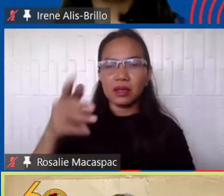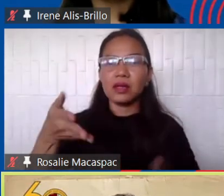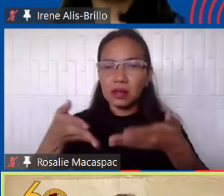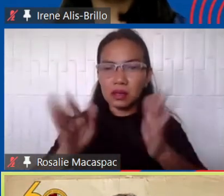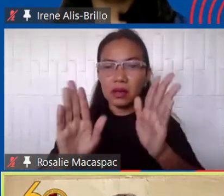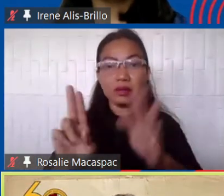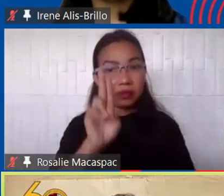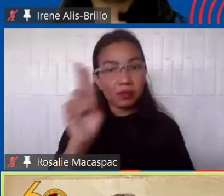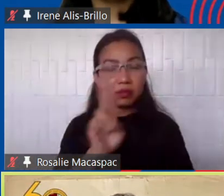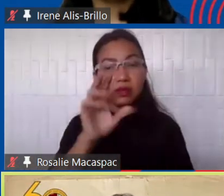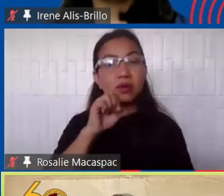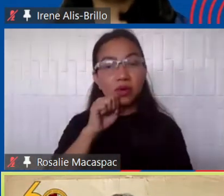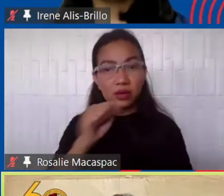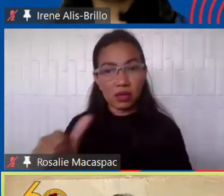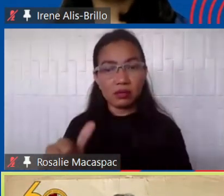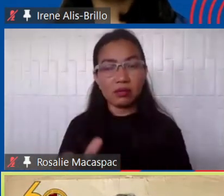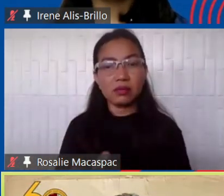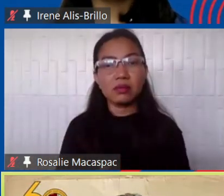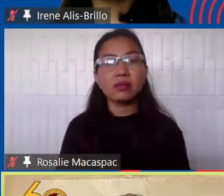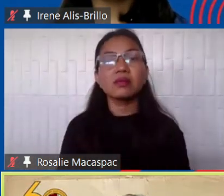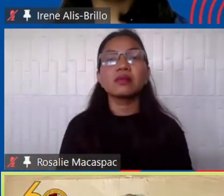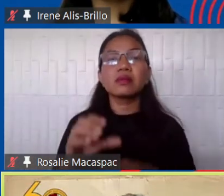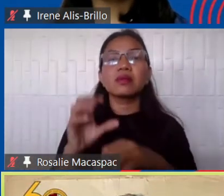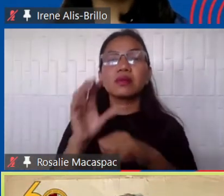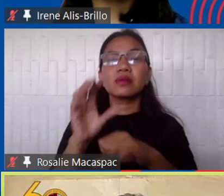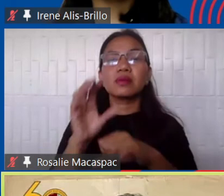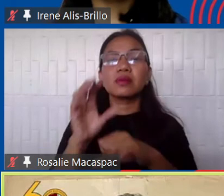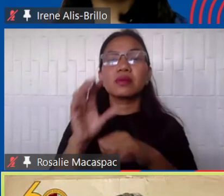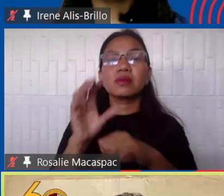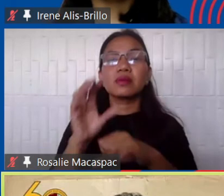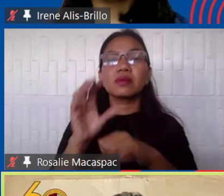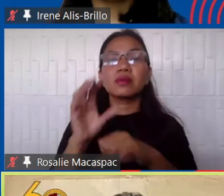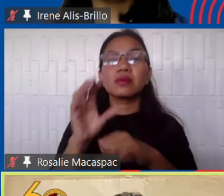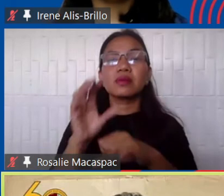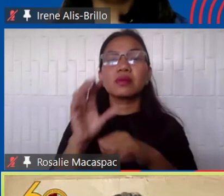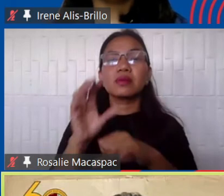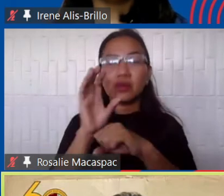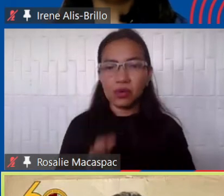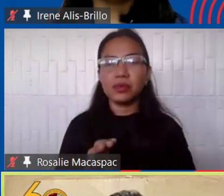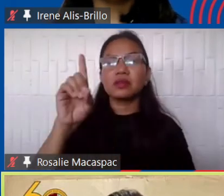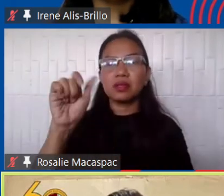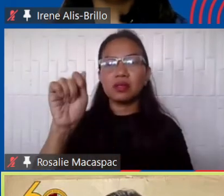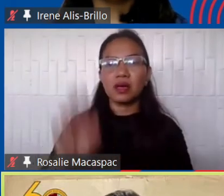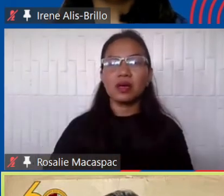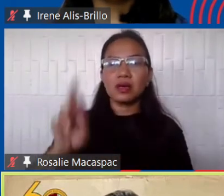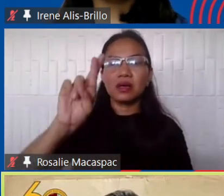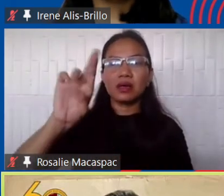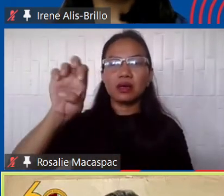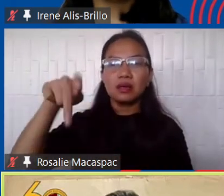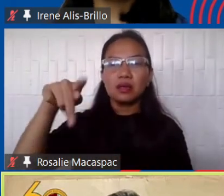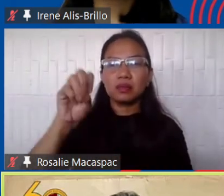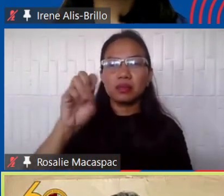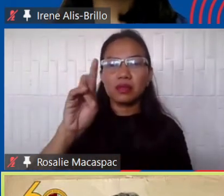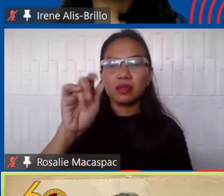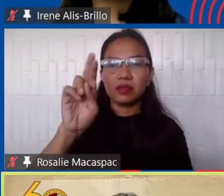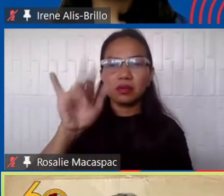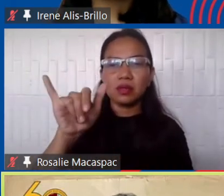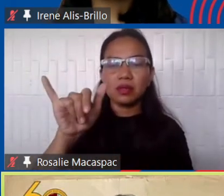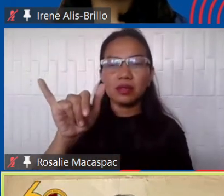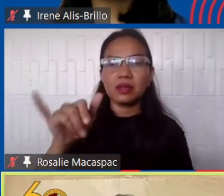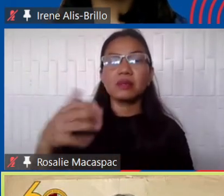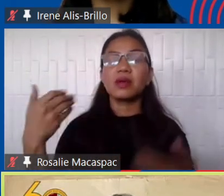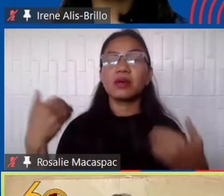it. But most commonly, if it's in a data repository, then you should be. It has a restriction on only using it